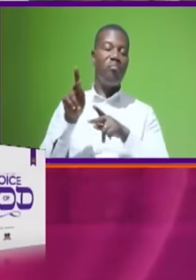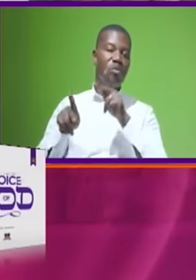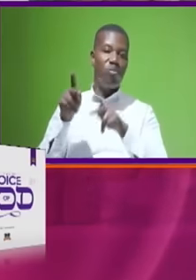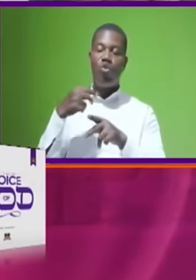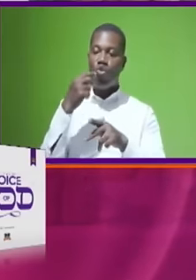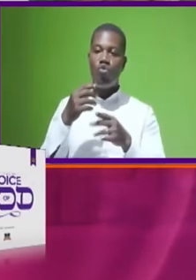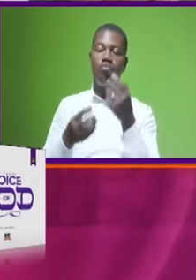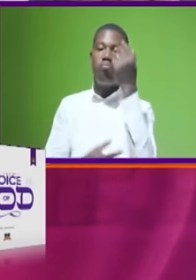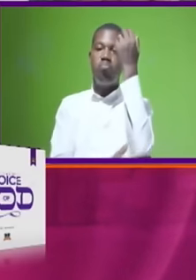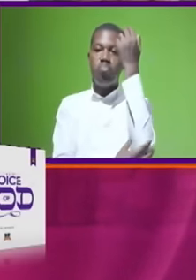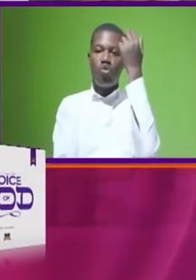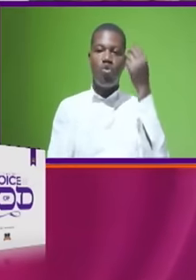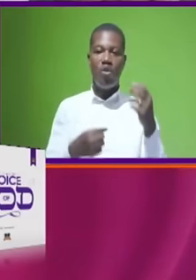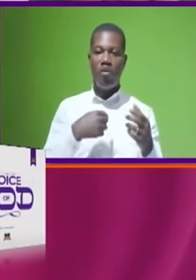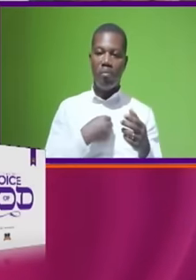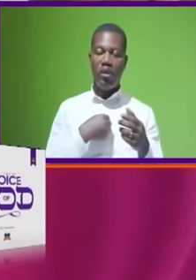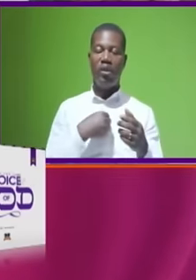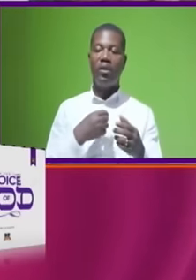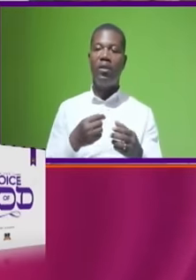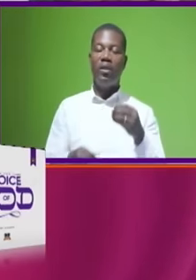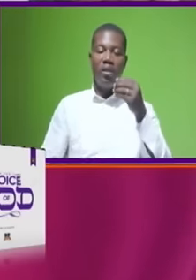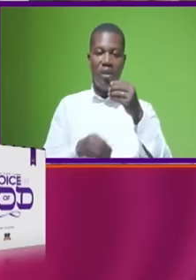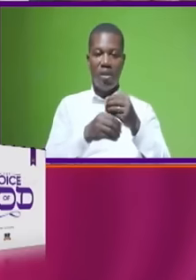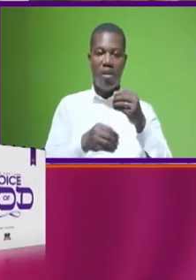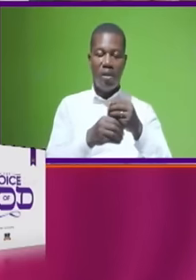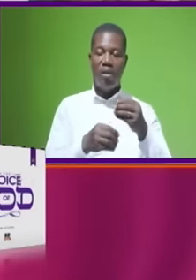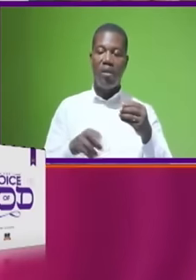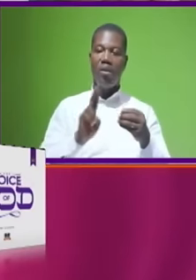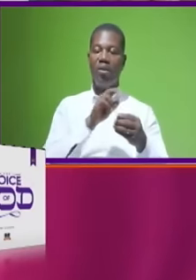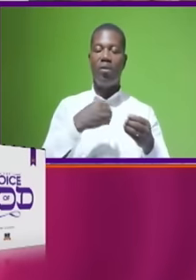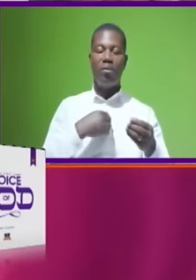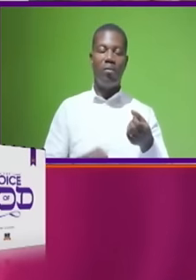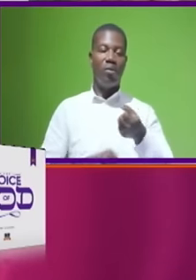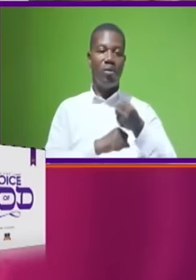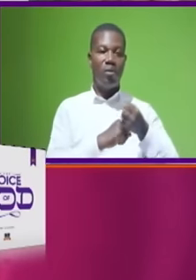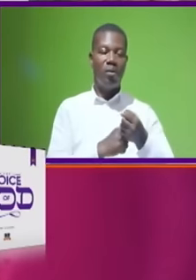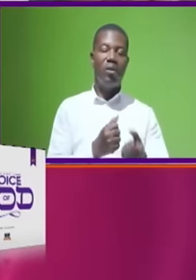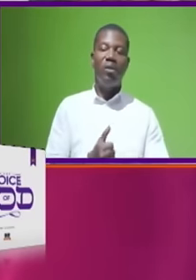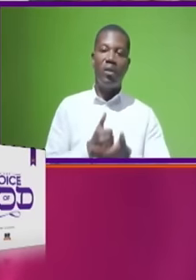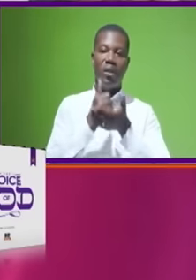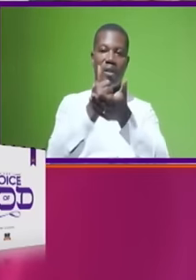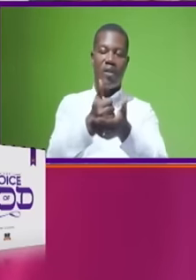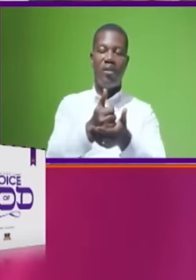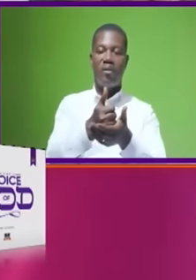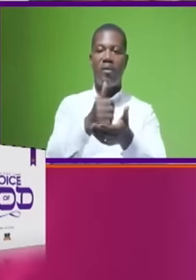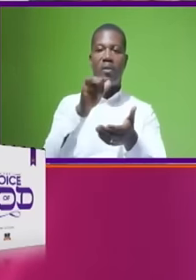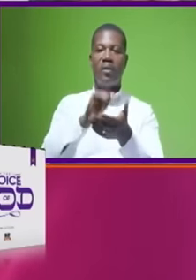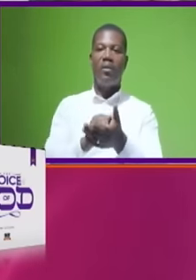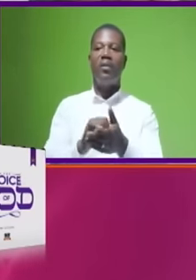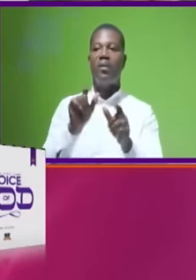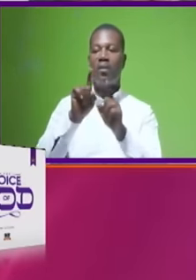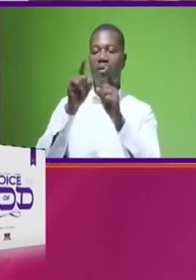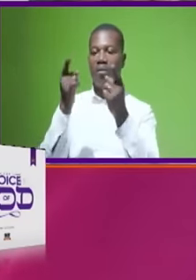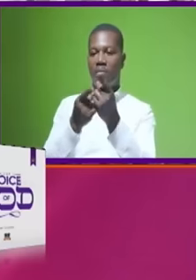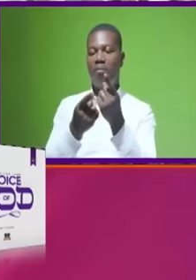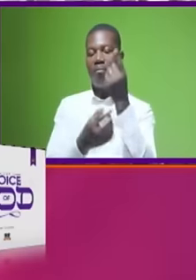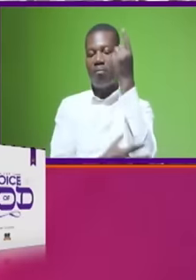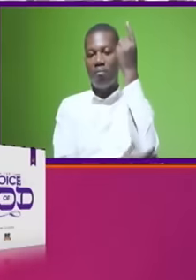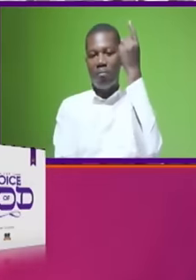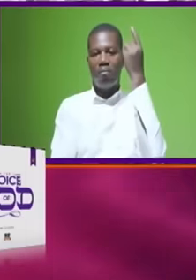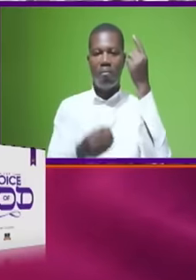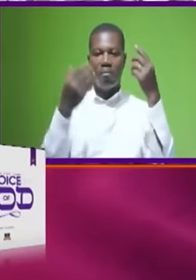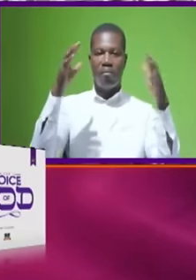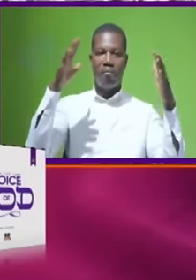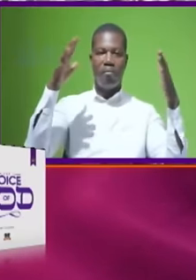won and na memedi memedi ya be support to e na mwa safo no beloved that's right. I